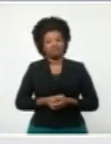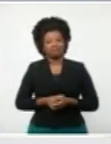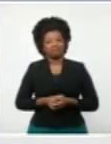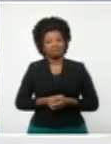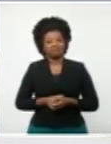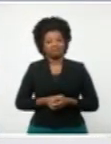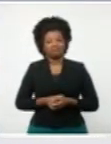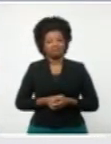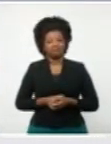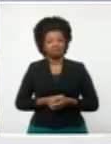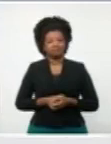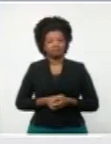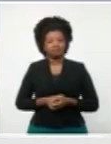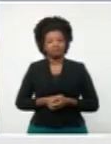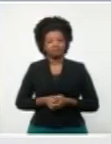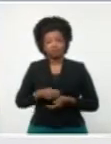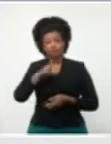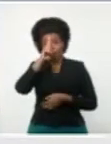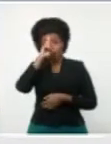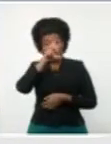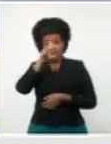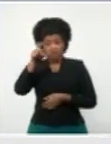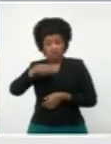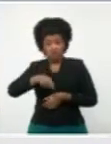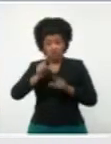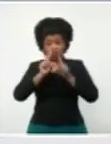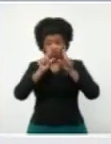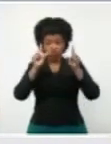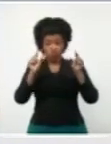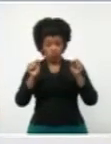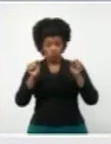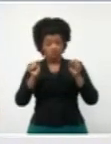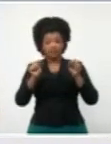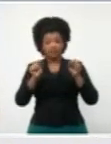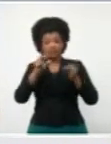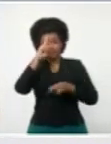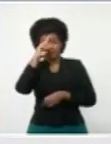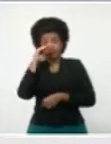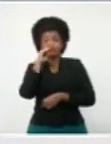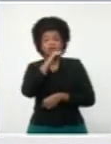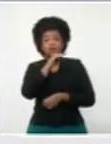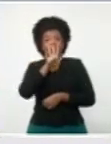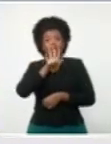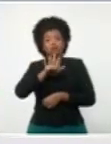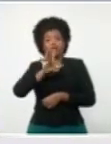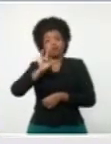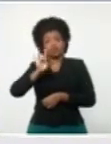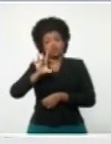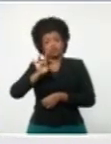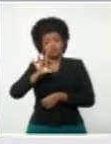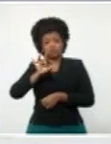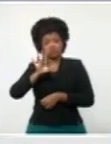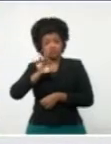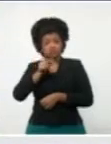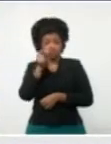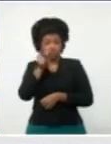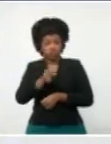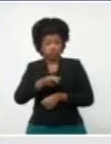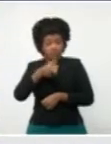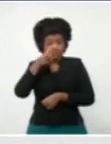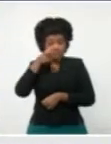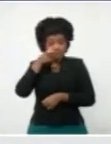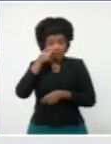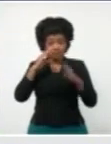515 people are admitted to the country's hospitals, 12 are under surveillance, 263 are suspected,